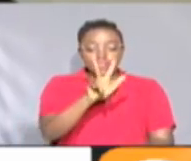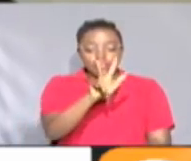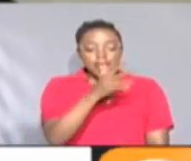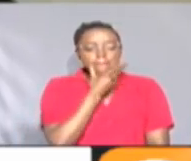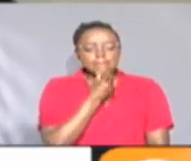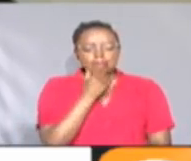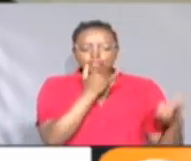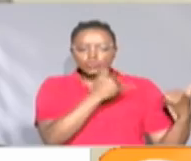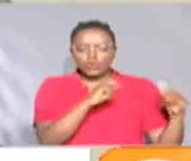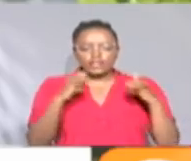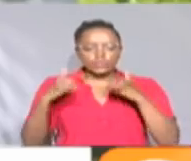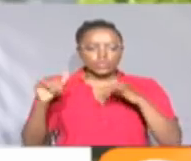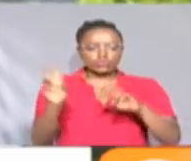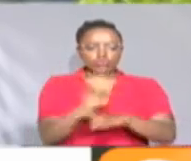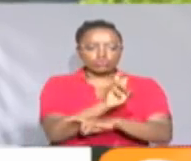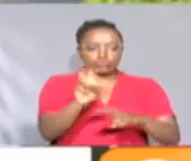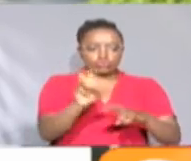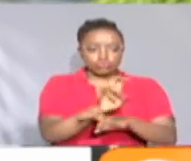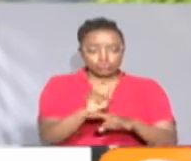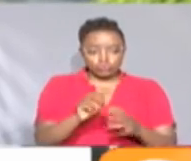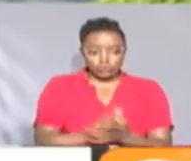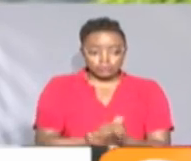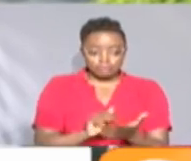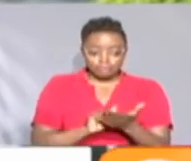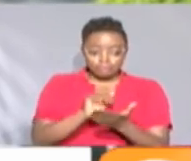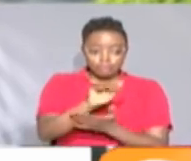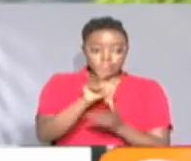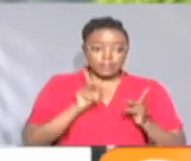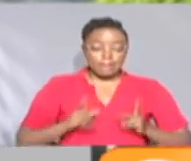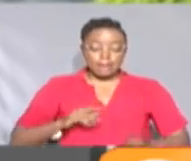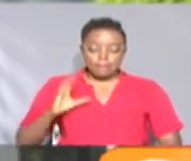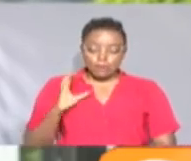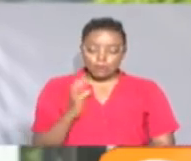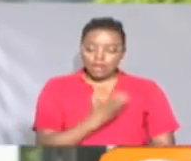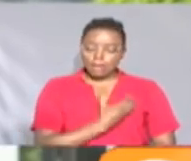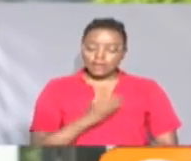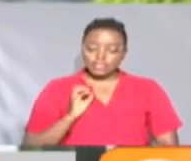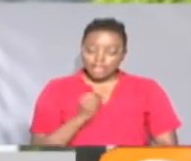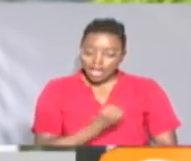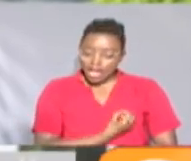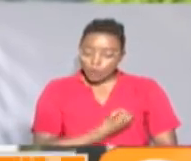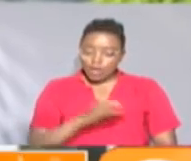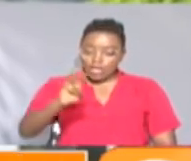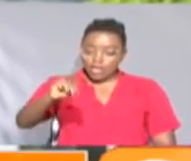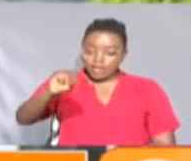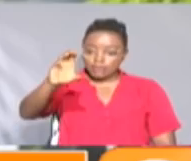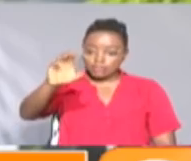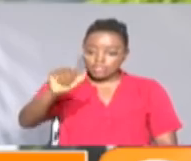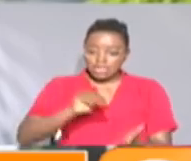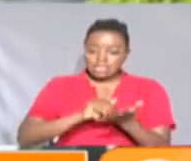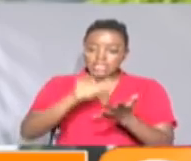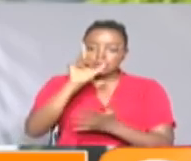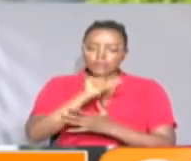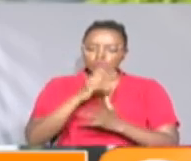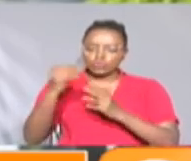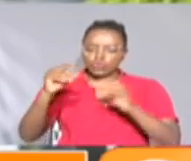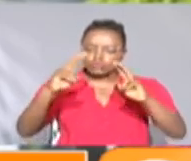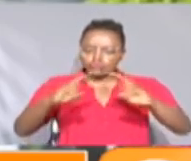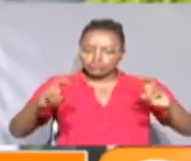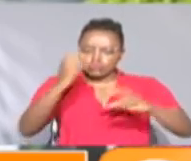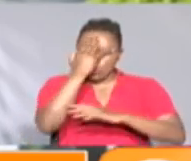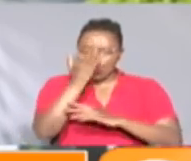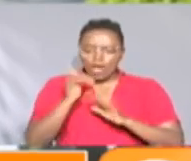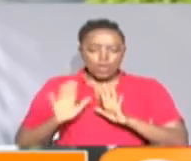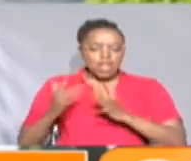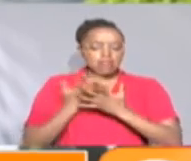making effort to reach out. Tumetuma watu, kamati yetu na MCA ya Ravine kutuchunguza kabisa. Maana hatuachi